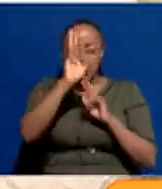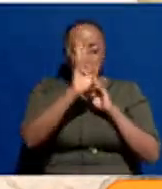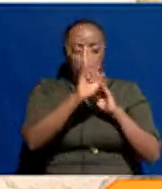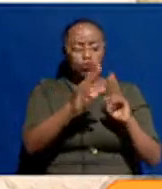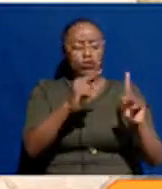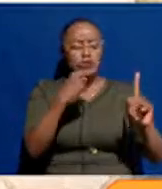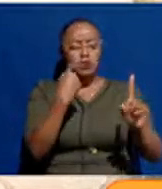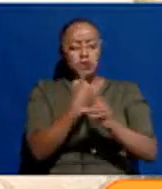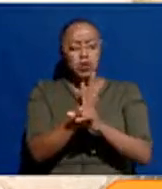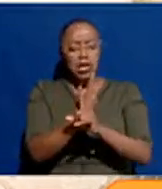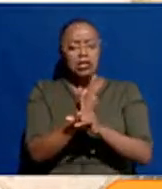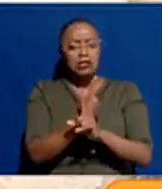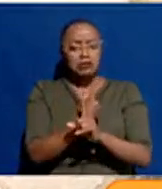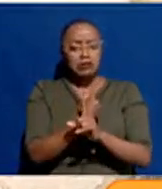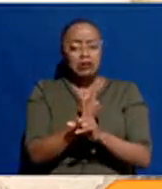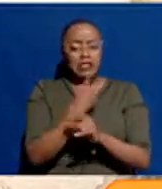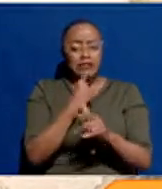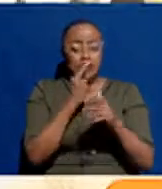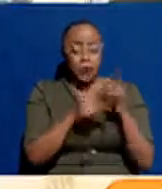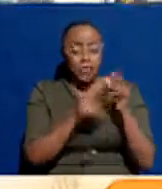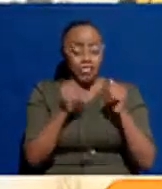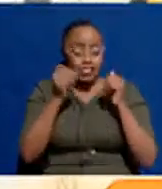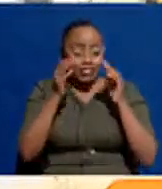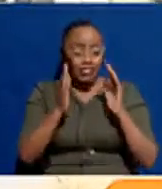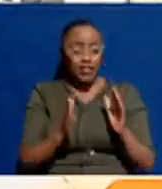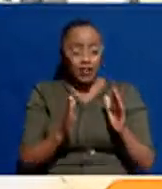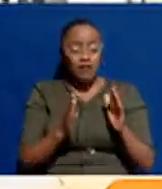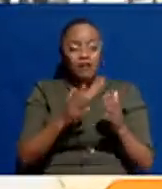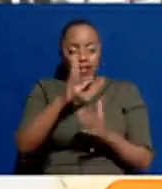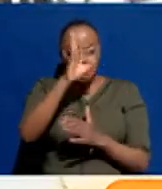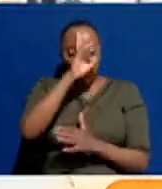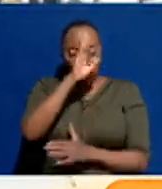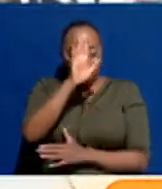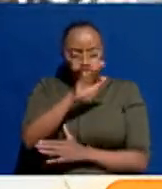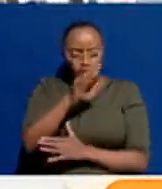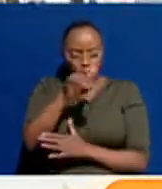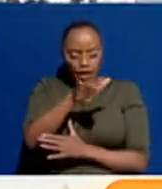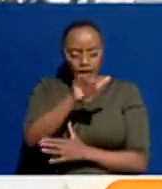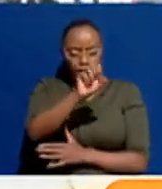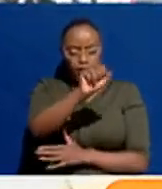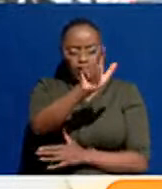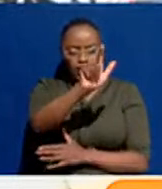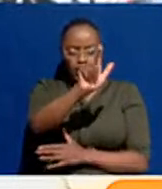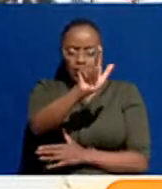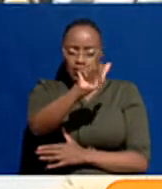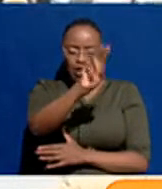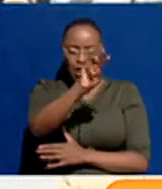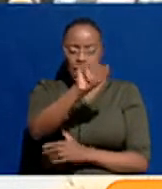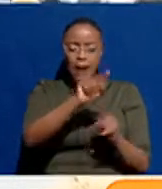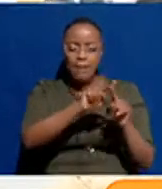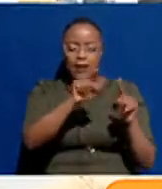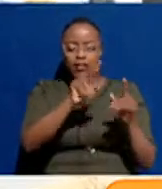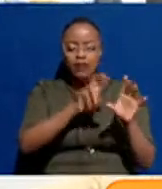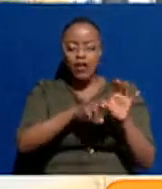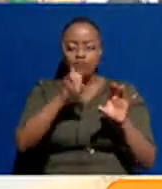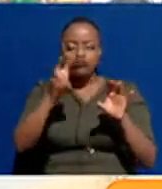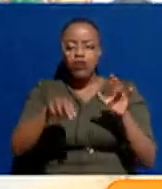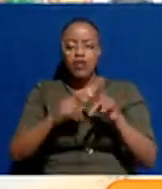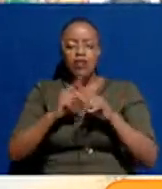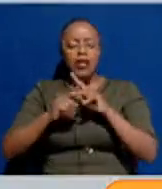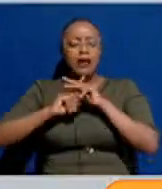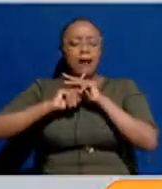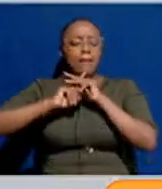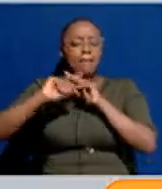has a different version, claiming that the driver was stopped by traffic officers at Salama roadblock, but instead he alighted and ran